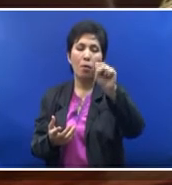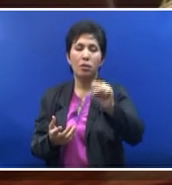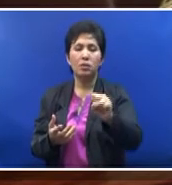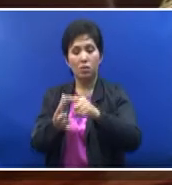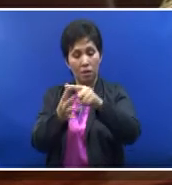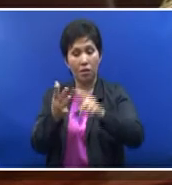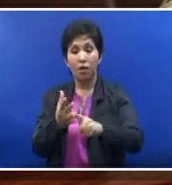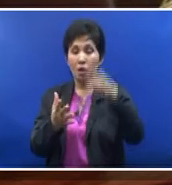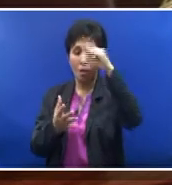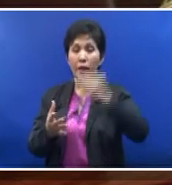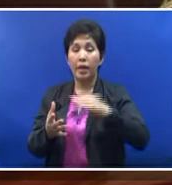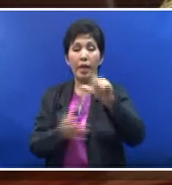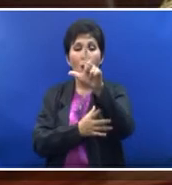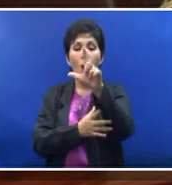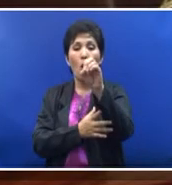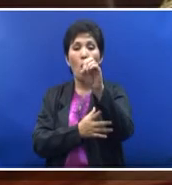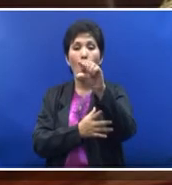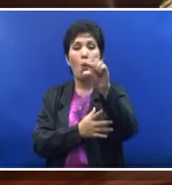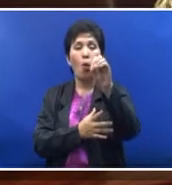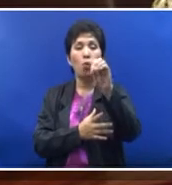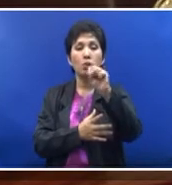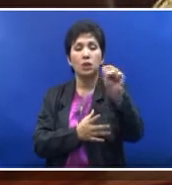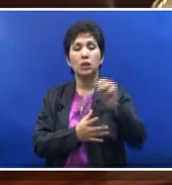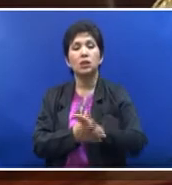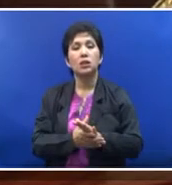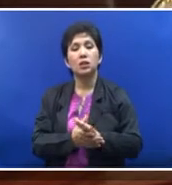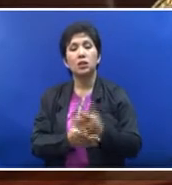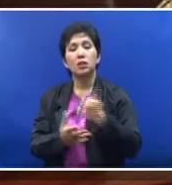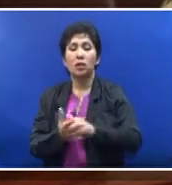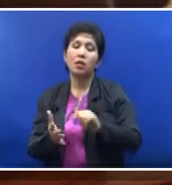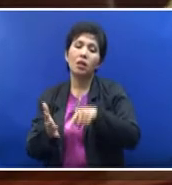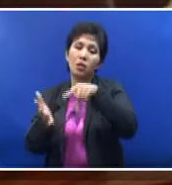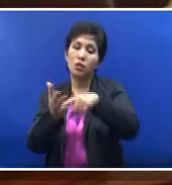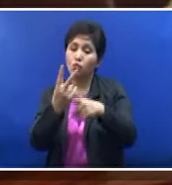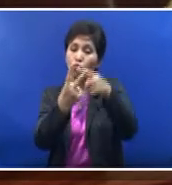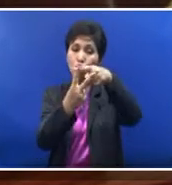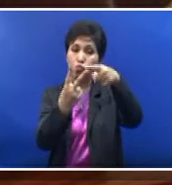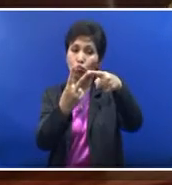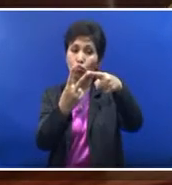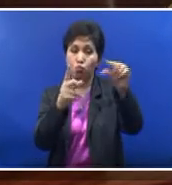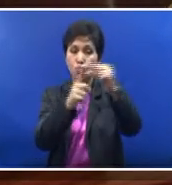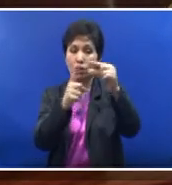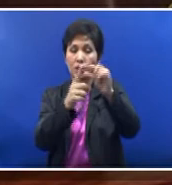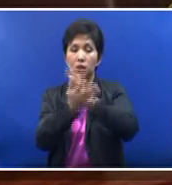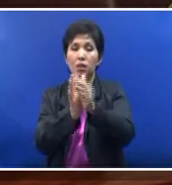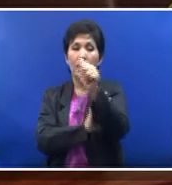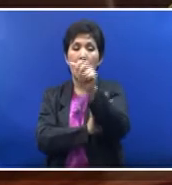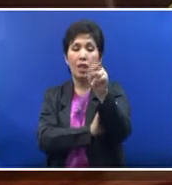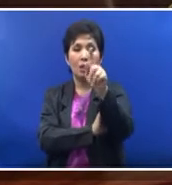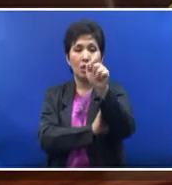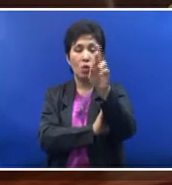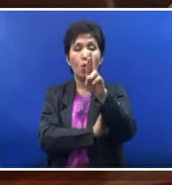human, and logos. Logos is knowledge. When we combine these two words, it becomes knowledge